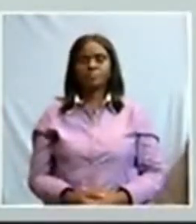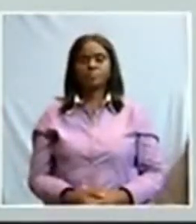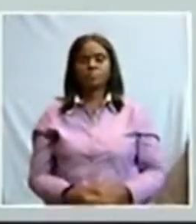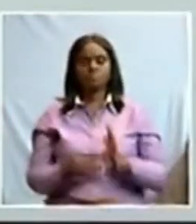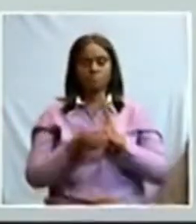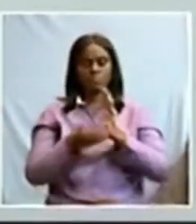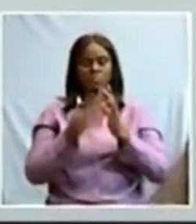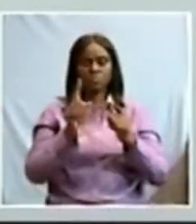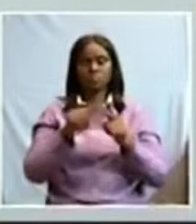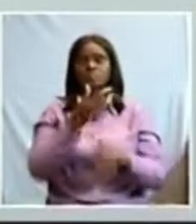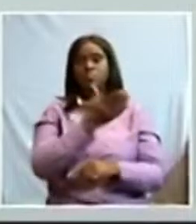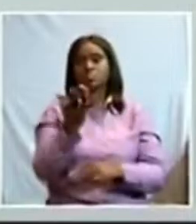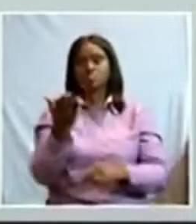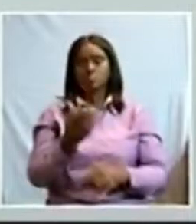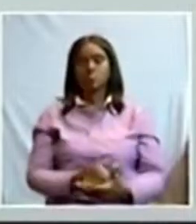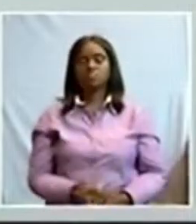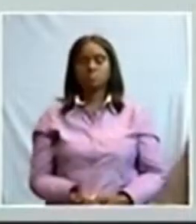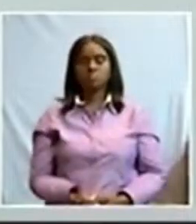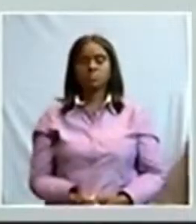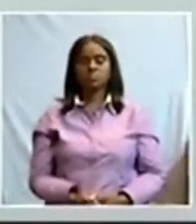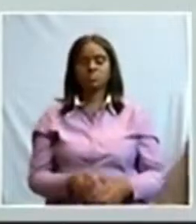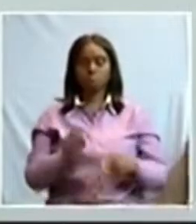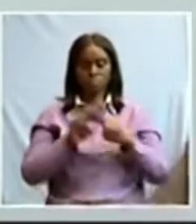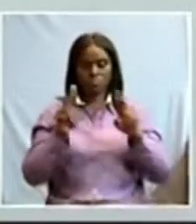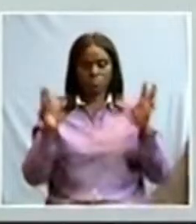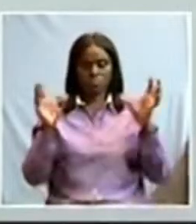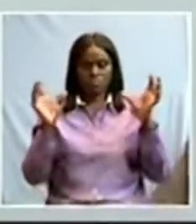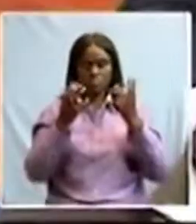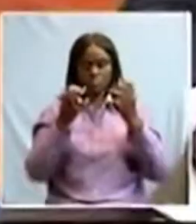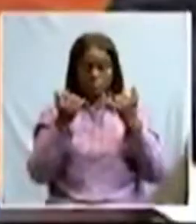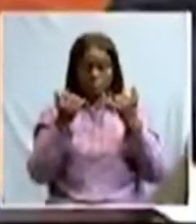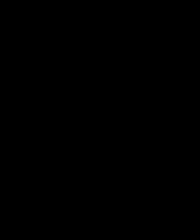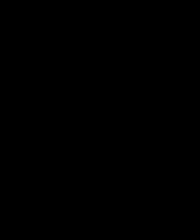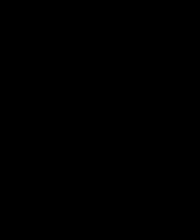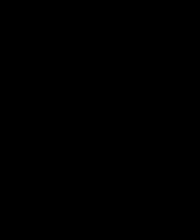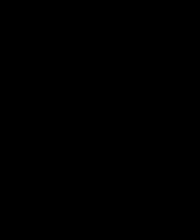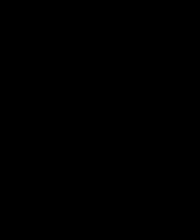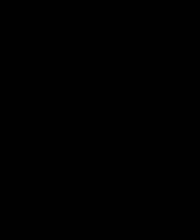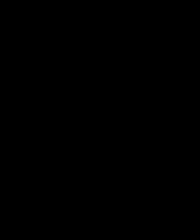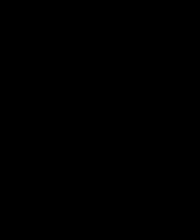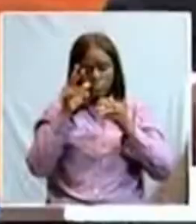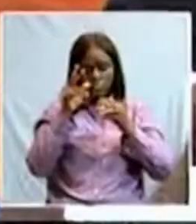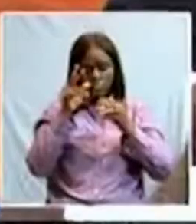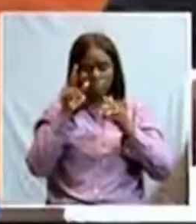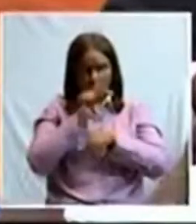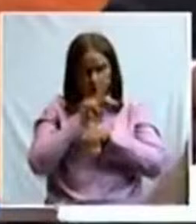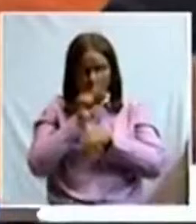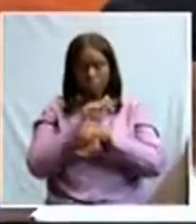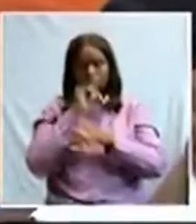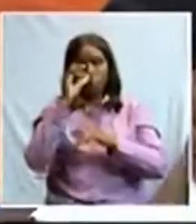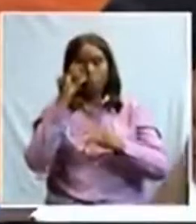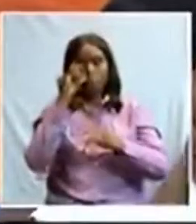guided to them? Chair, the committee wanted to attend to a number of uncompleted projects.